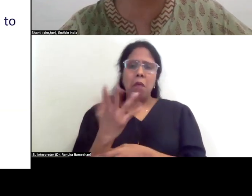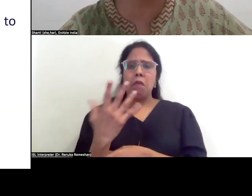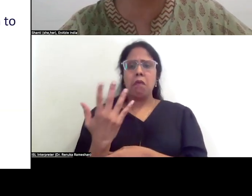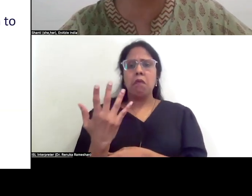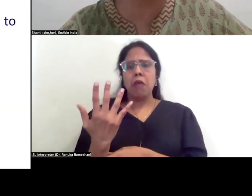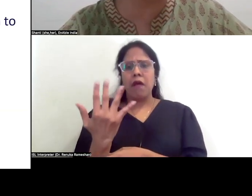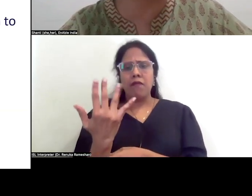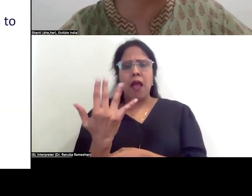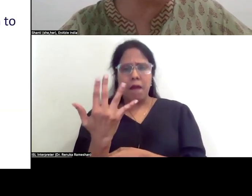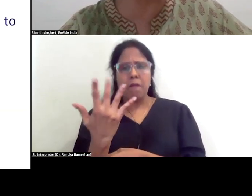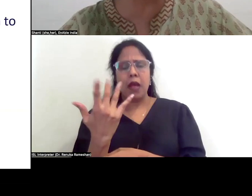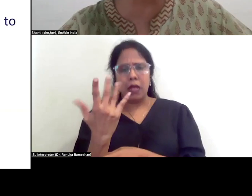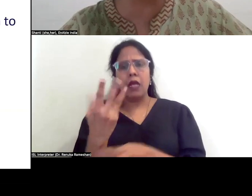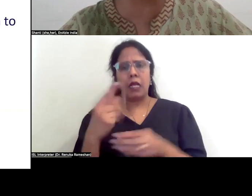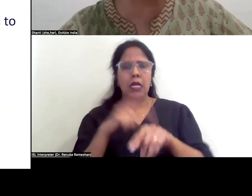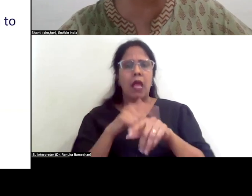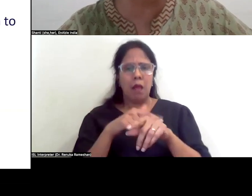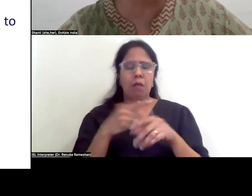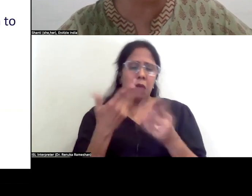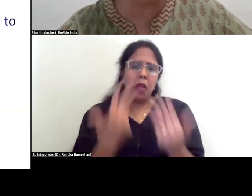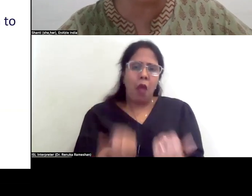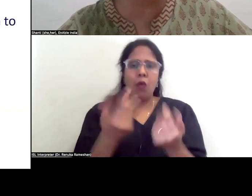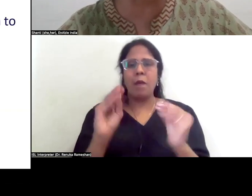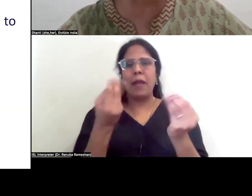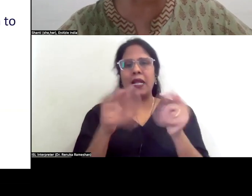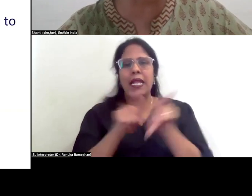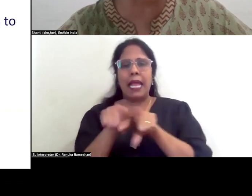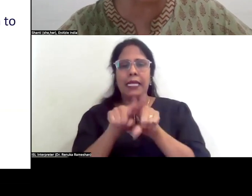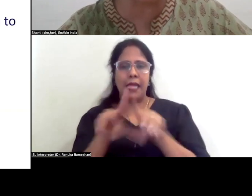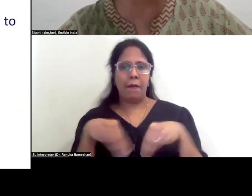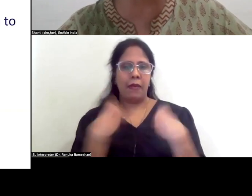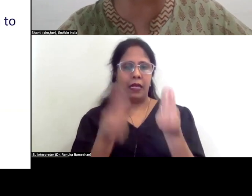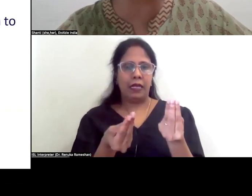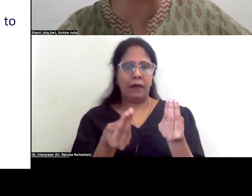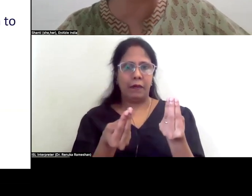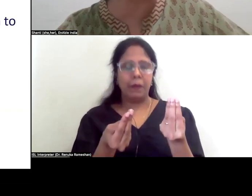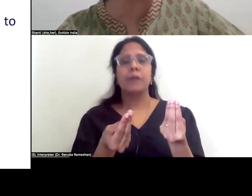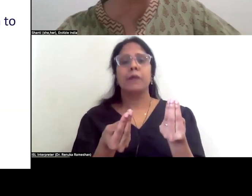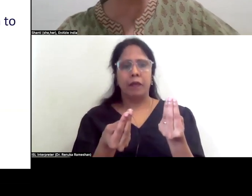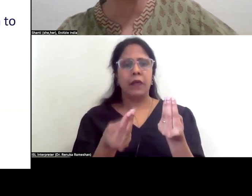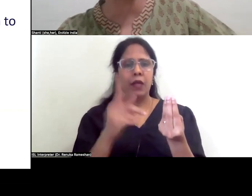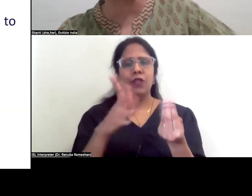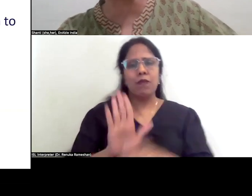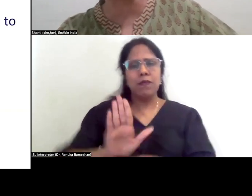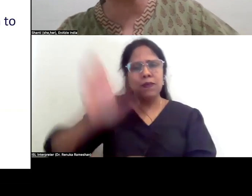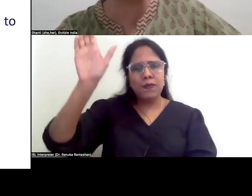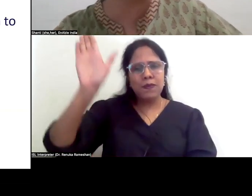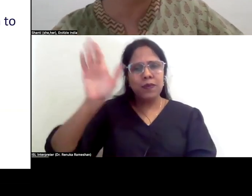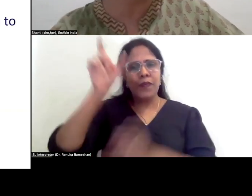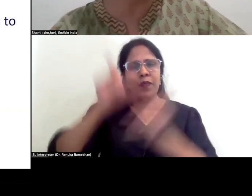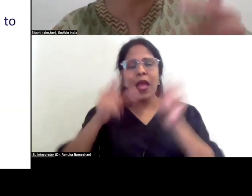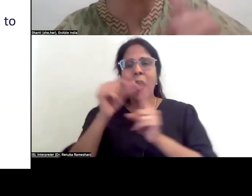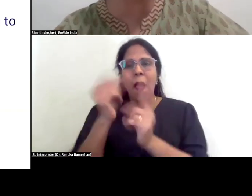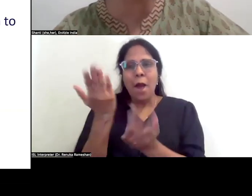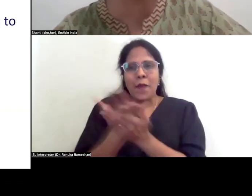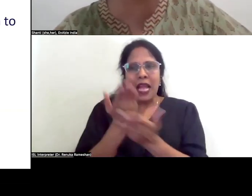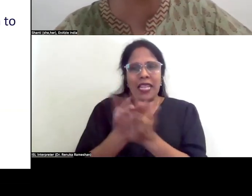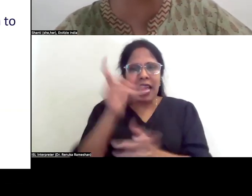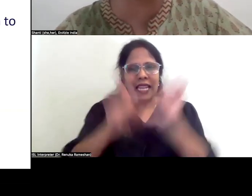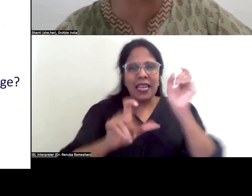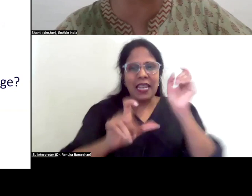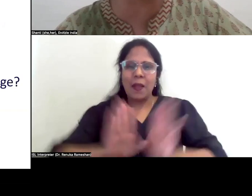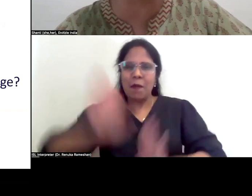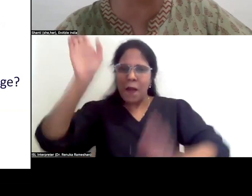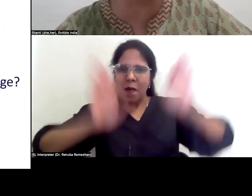We have 5 minutes. It's practical. Practical. Maybe we. Yeah. I was thinking. Can I have a show of hands or by the participants? Maybe they can just. Would